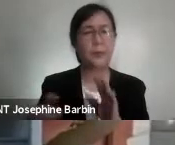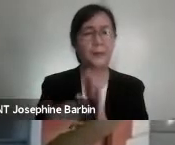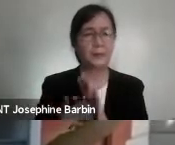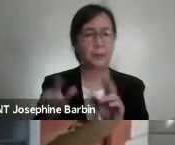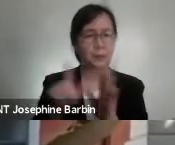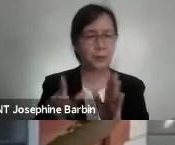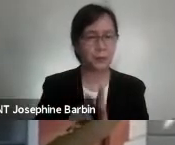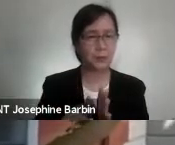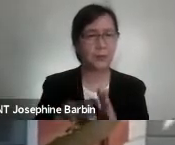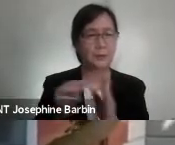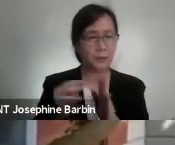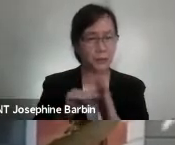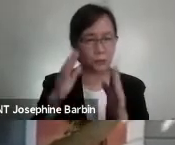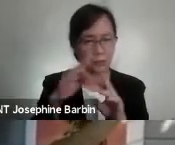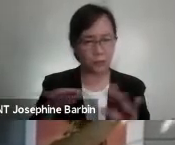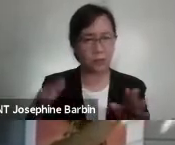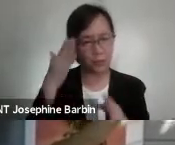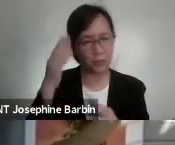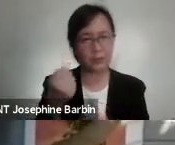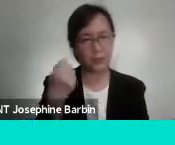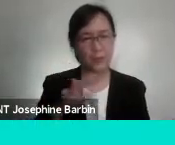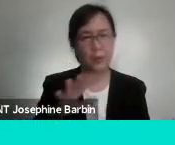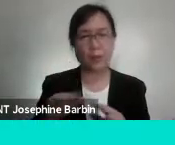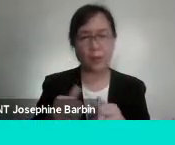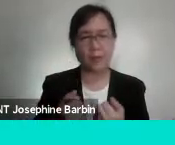children know and understand what action is being taken.